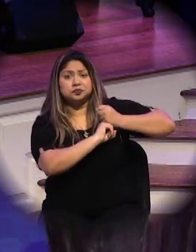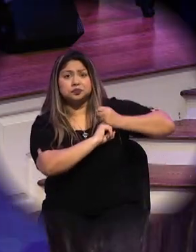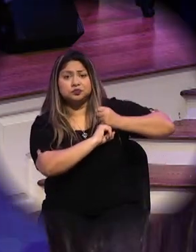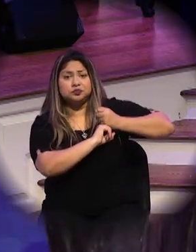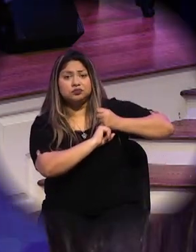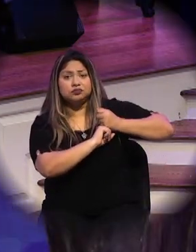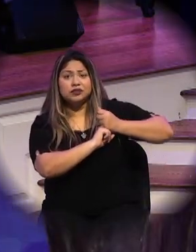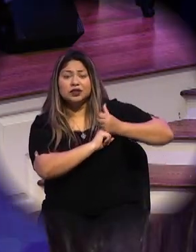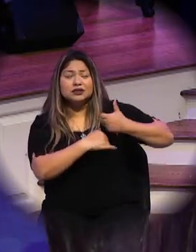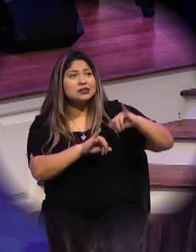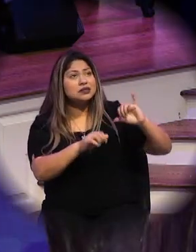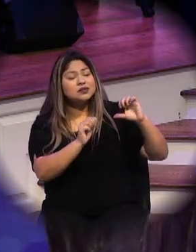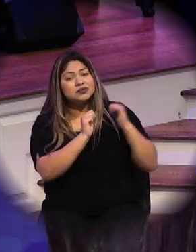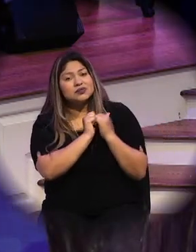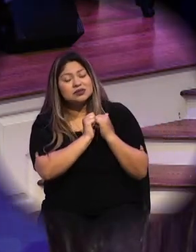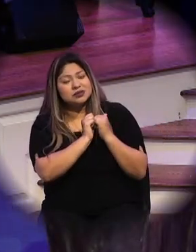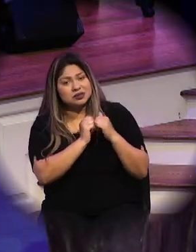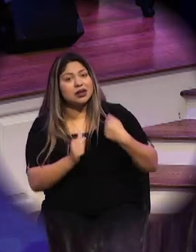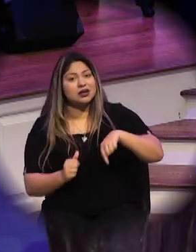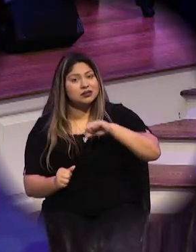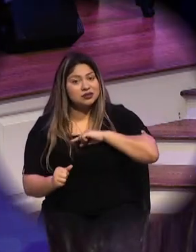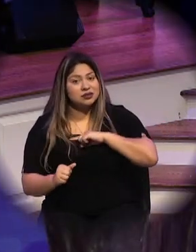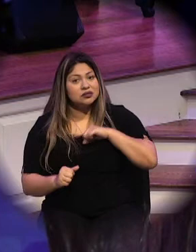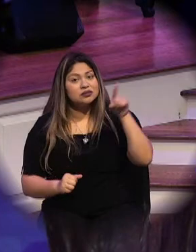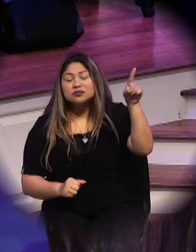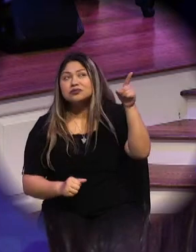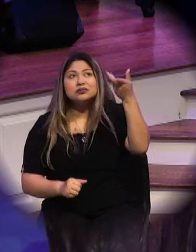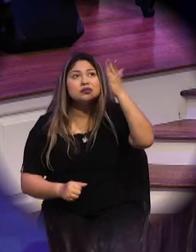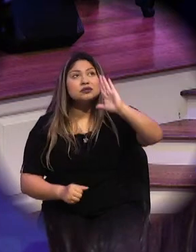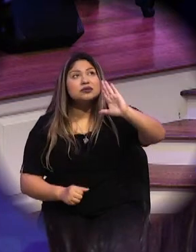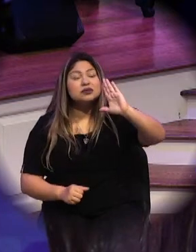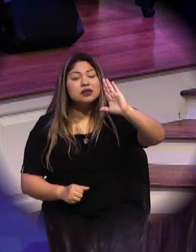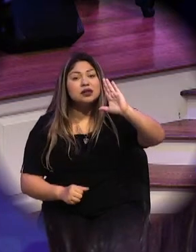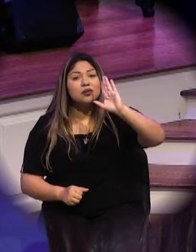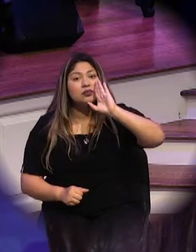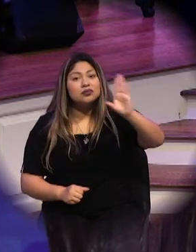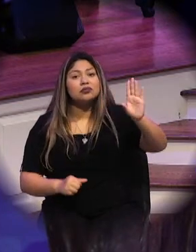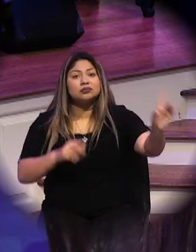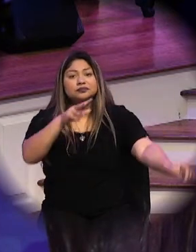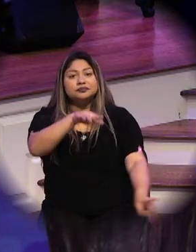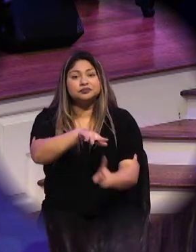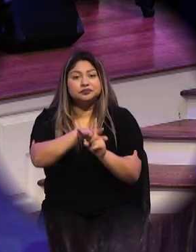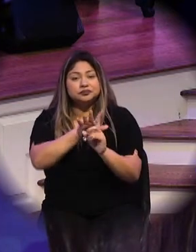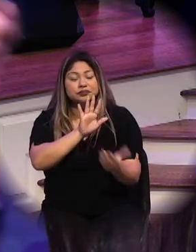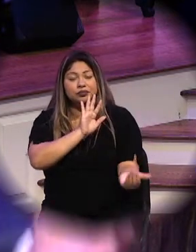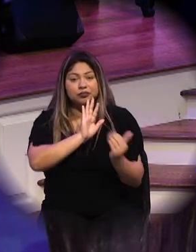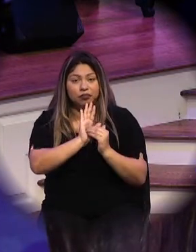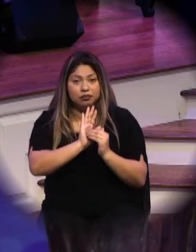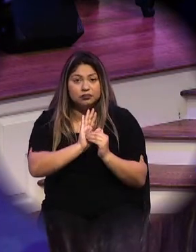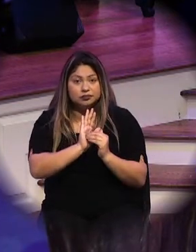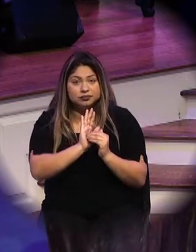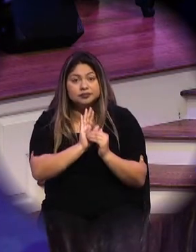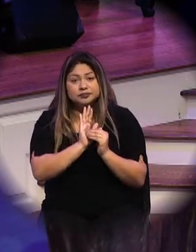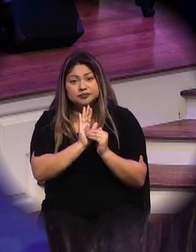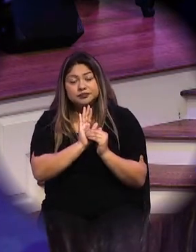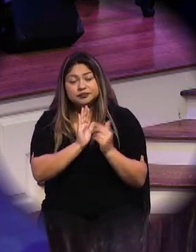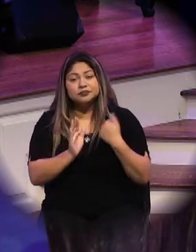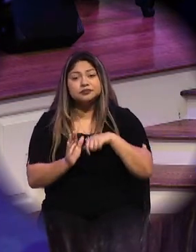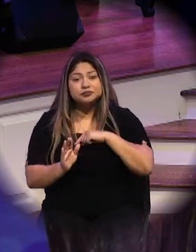us, and you are a God who is coming again. Because of that, Lord, we can face any